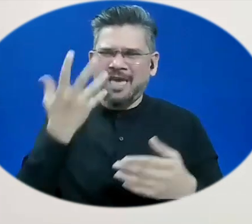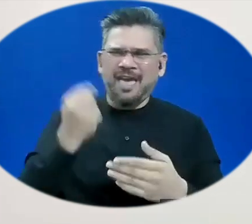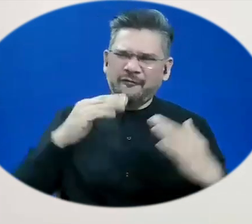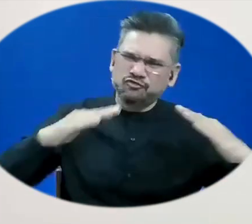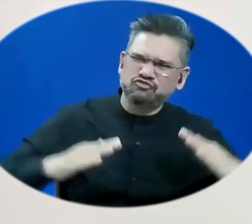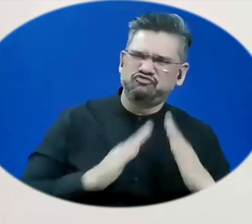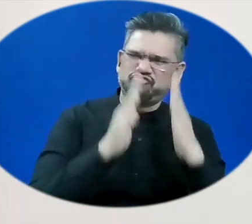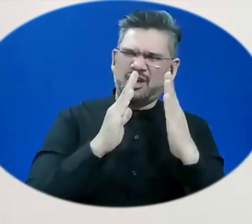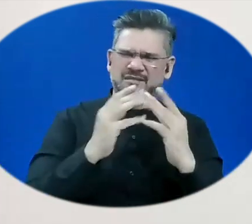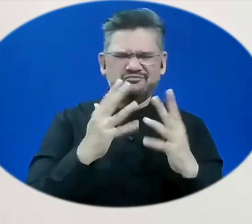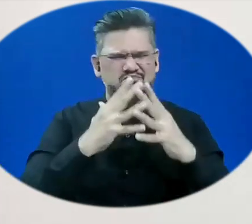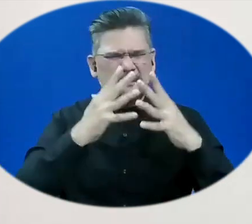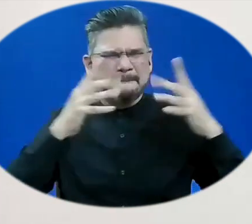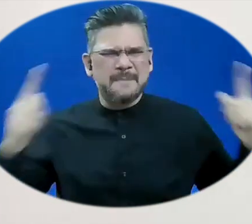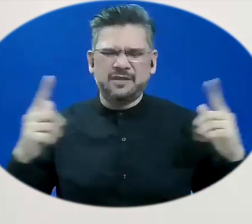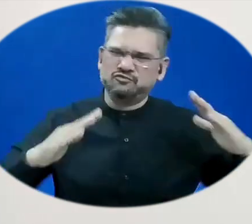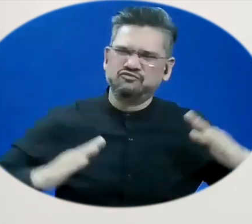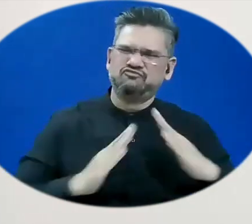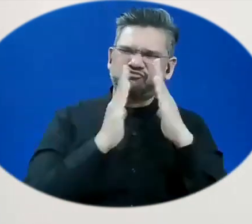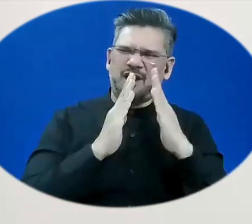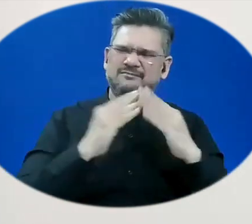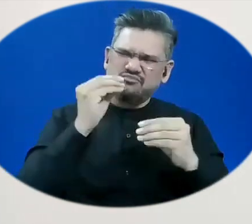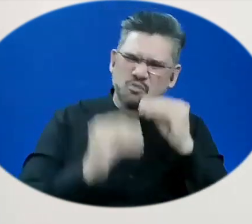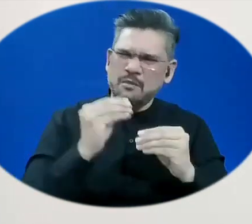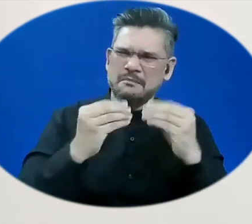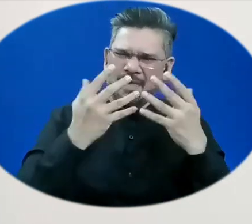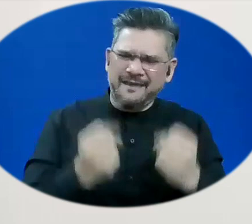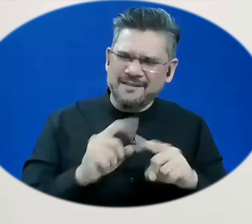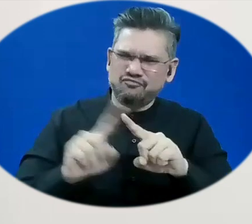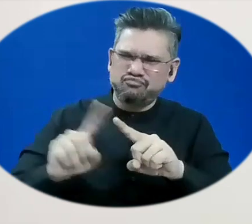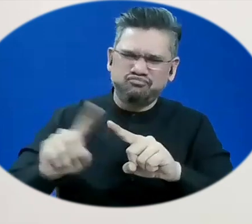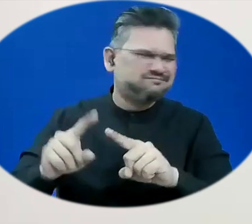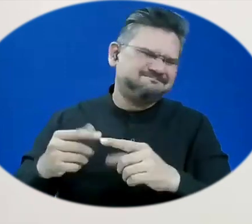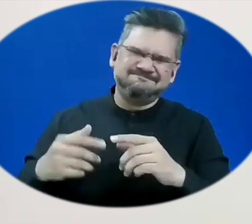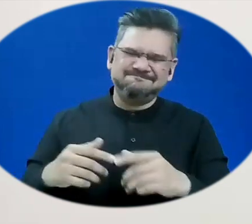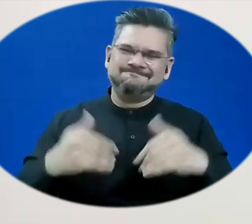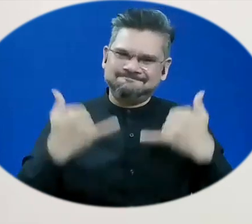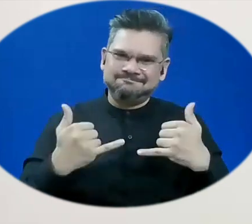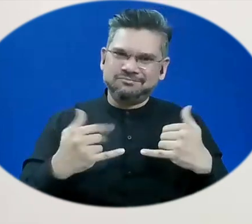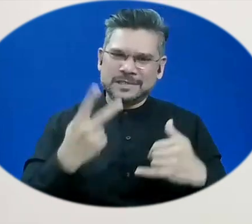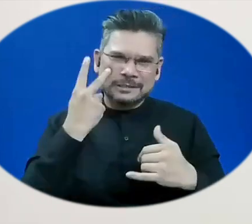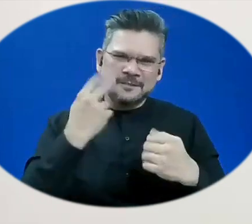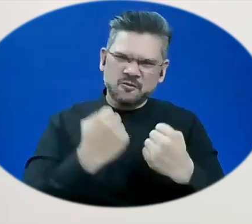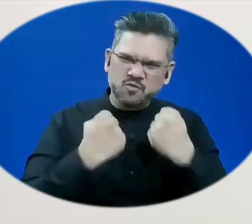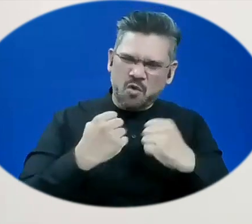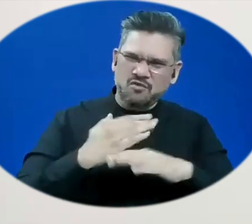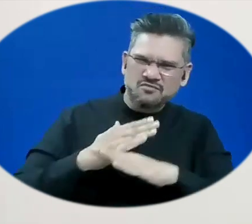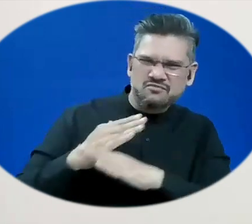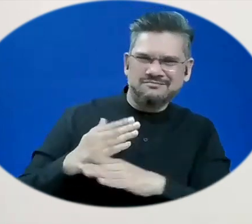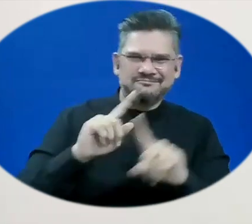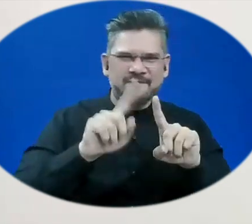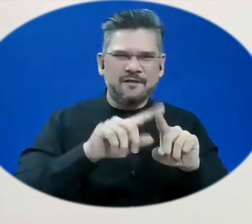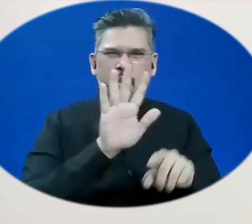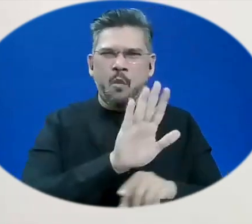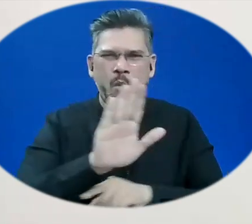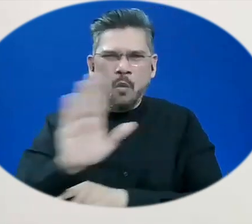bring to the table, the value that we bring to the conversation and action surrounding dementia